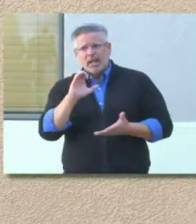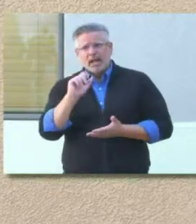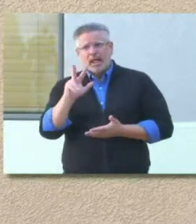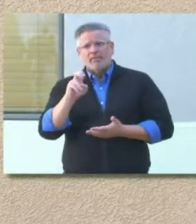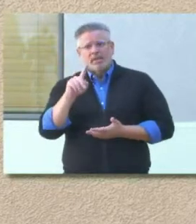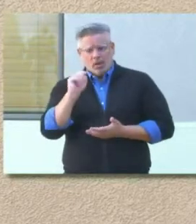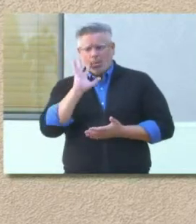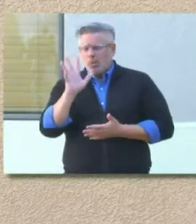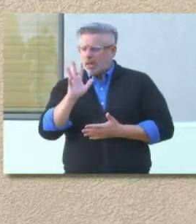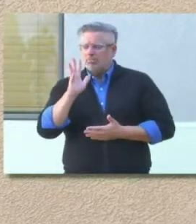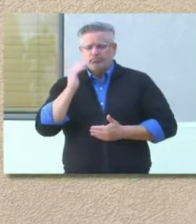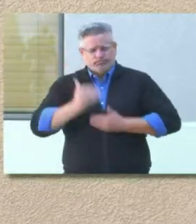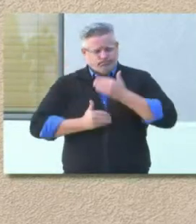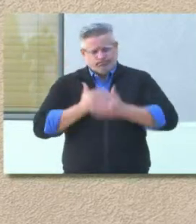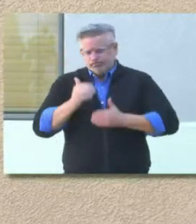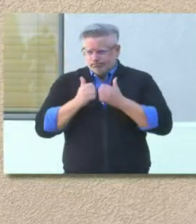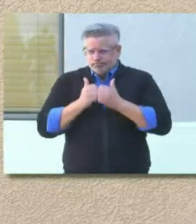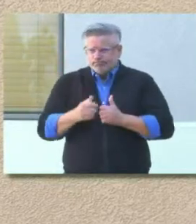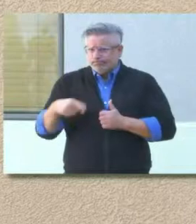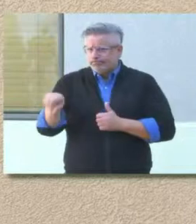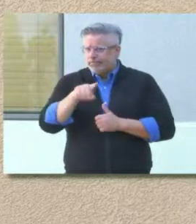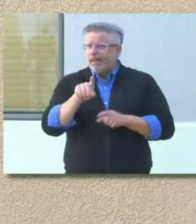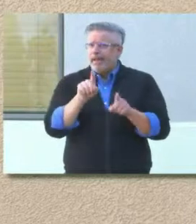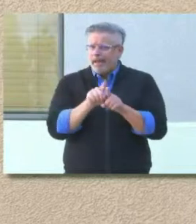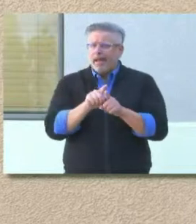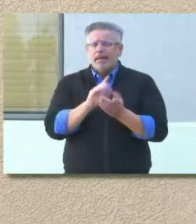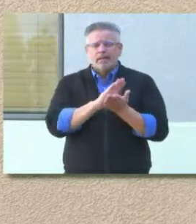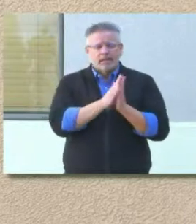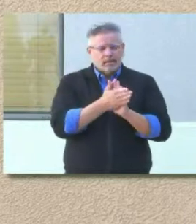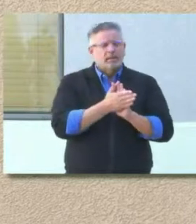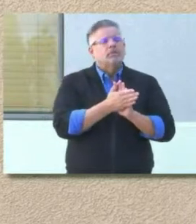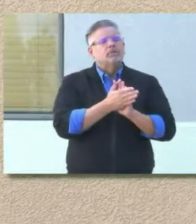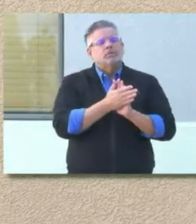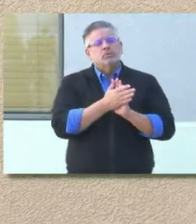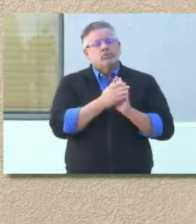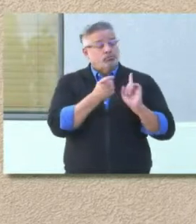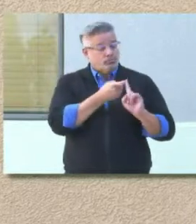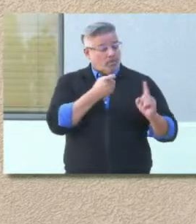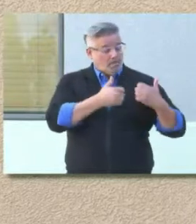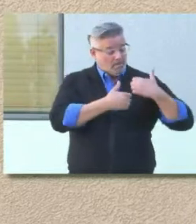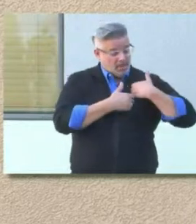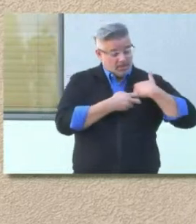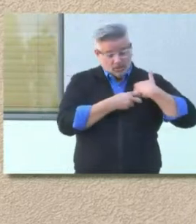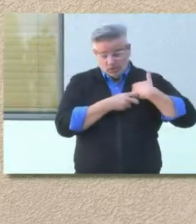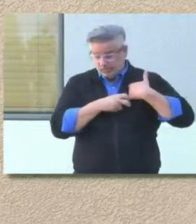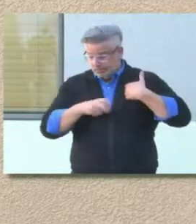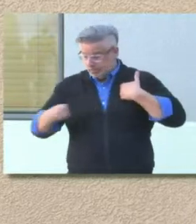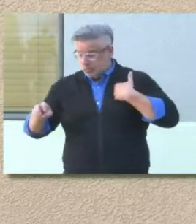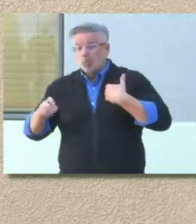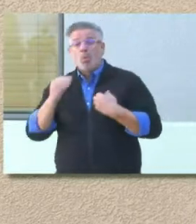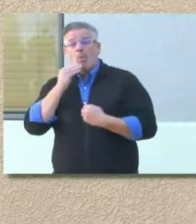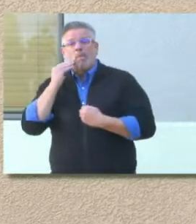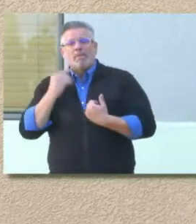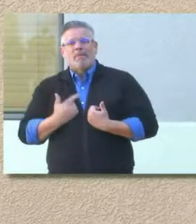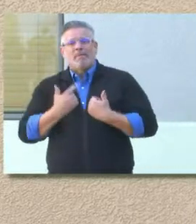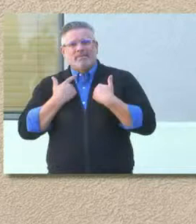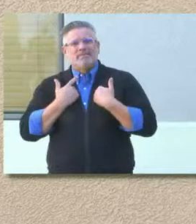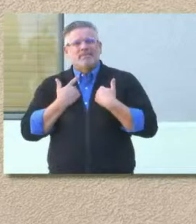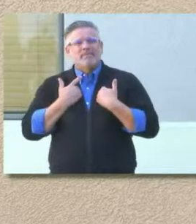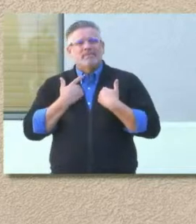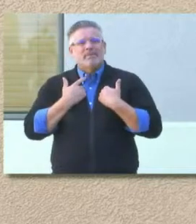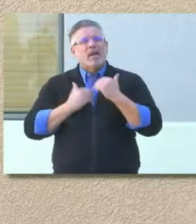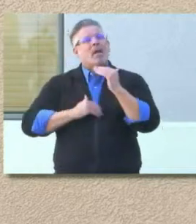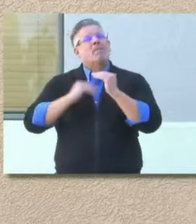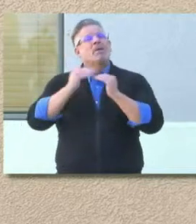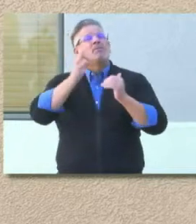be with them every step of the way as they transition and journey from their military service and as they build a bright future